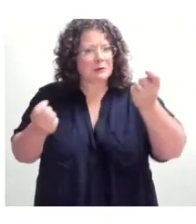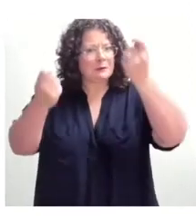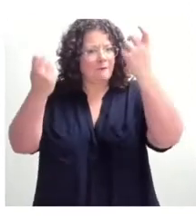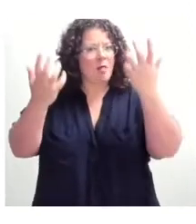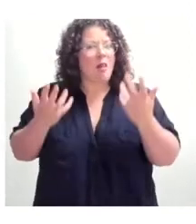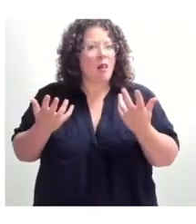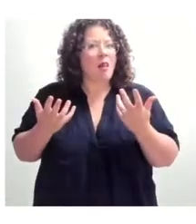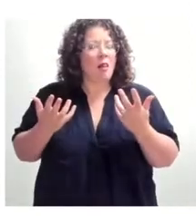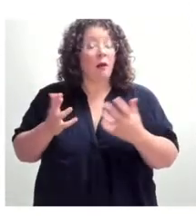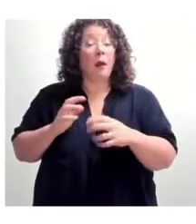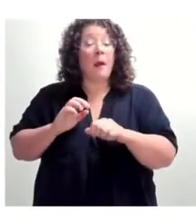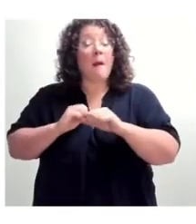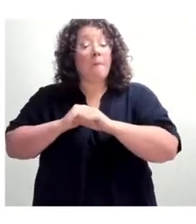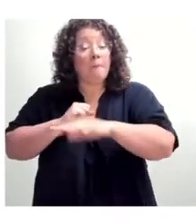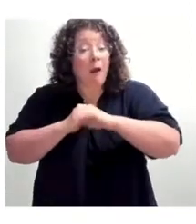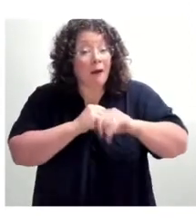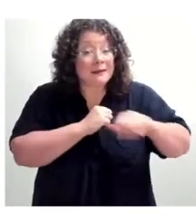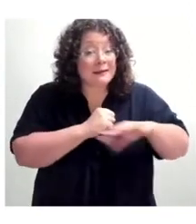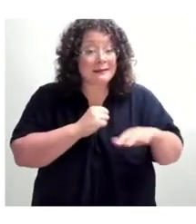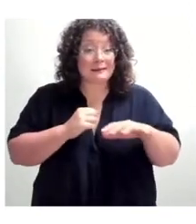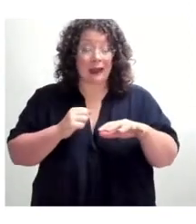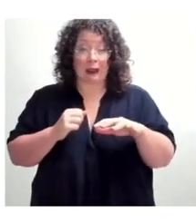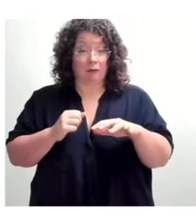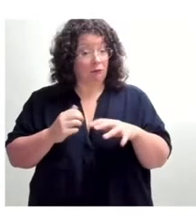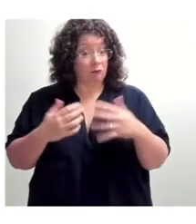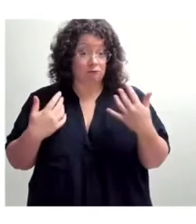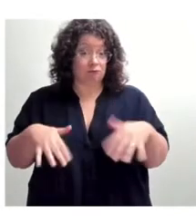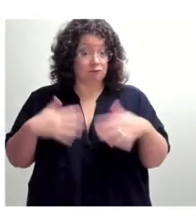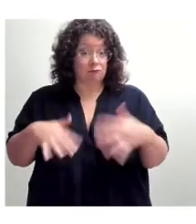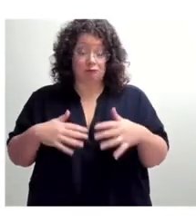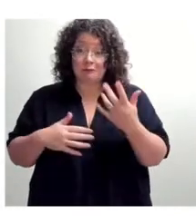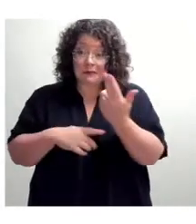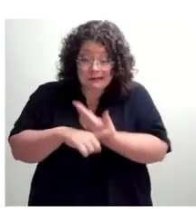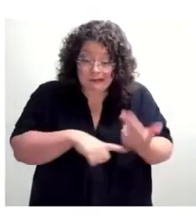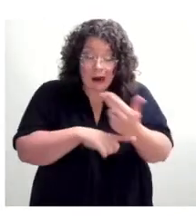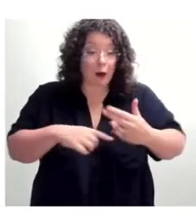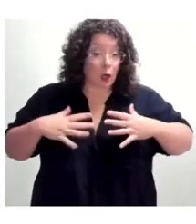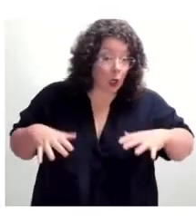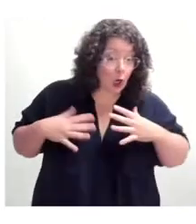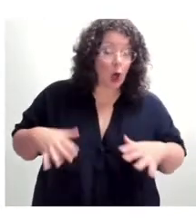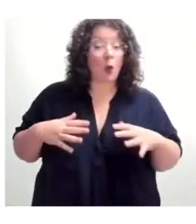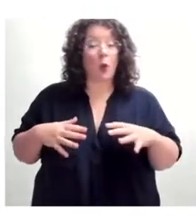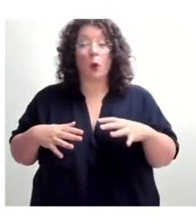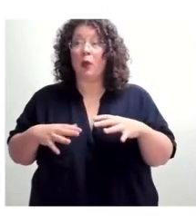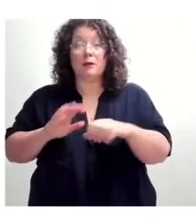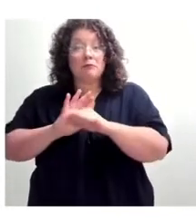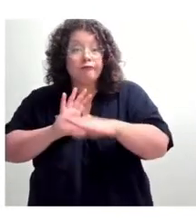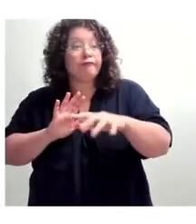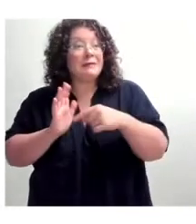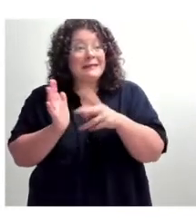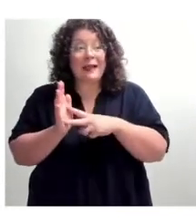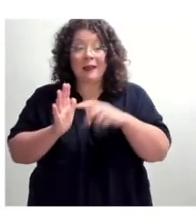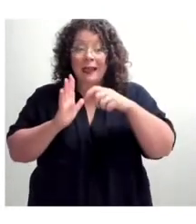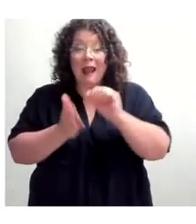built into the Tommy Hilfiger adaptive line. So I think that you know, we need to do both things, but I think